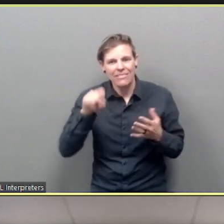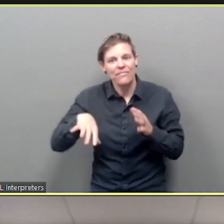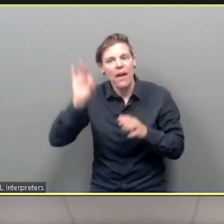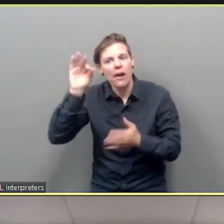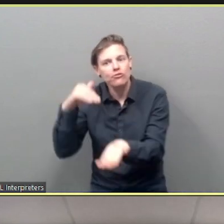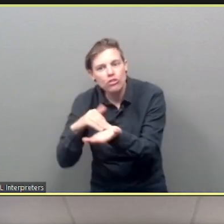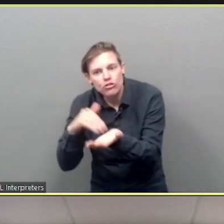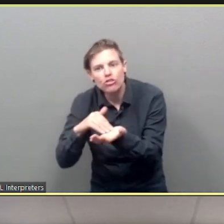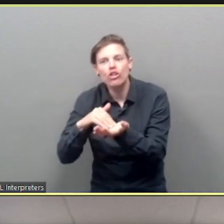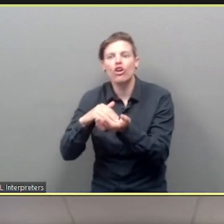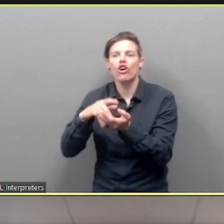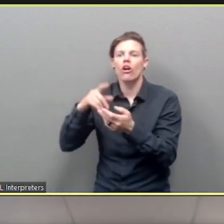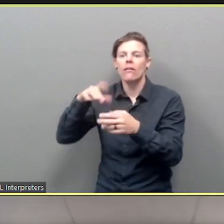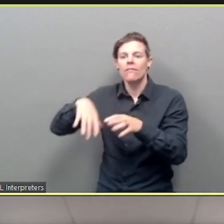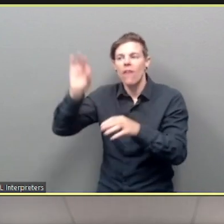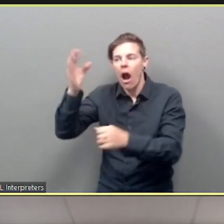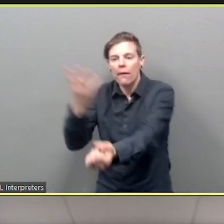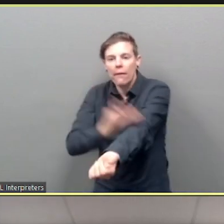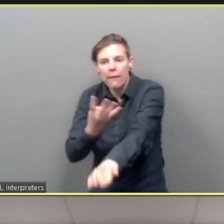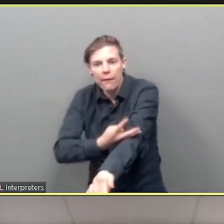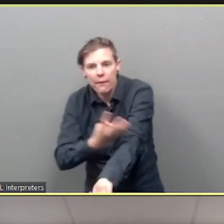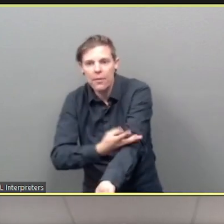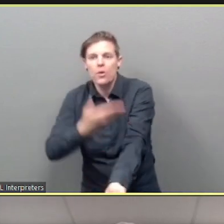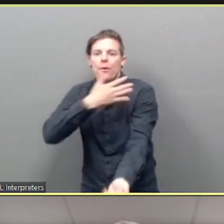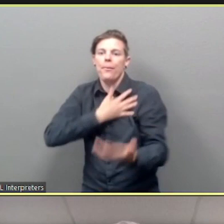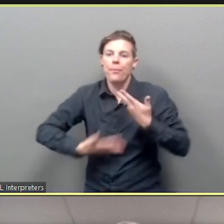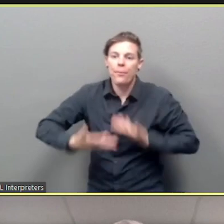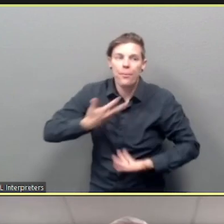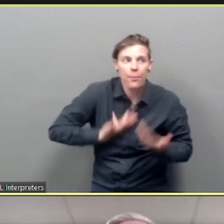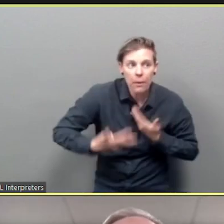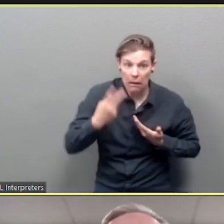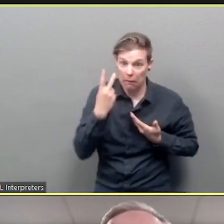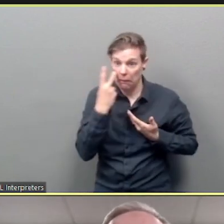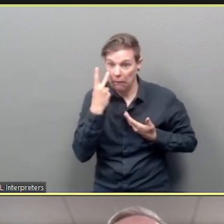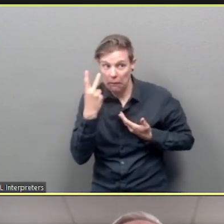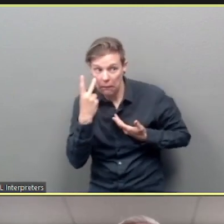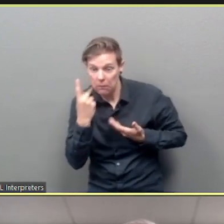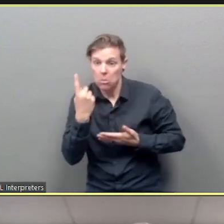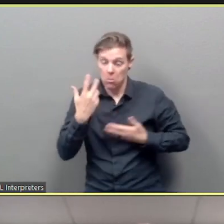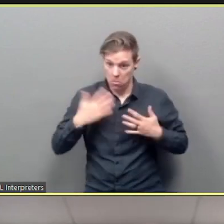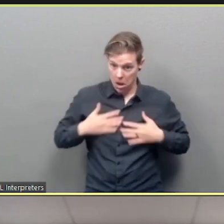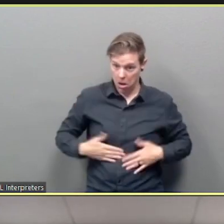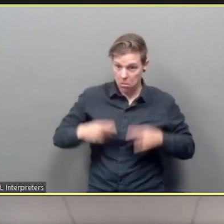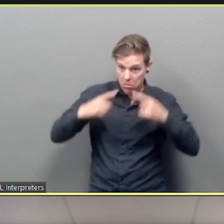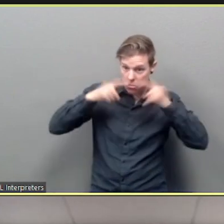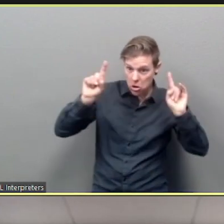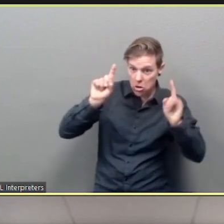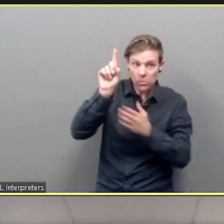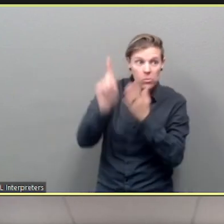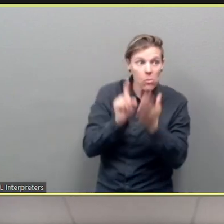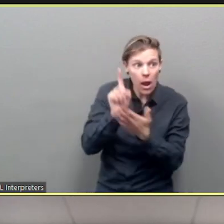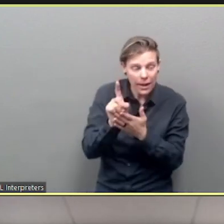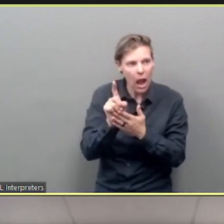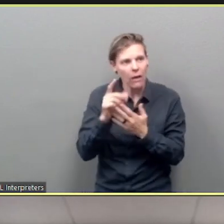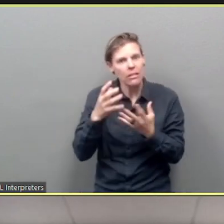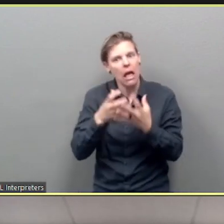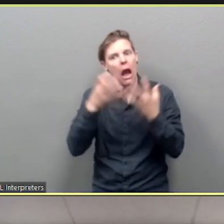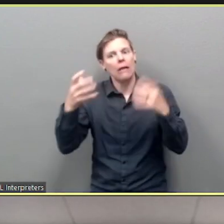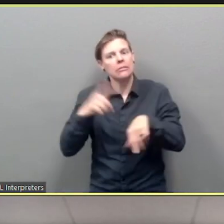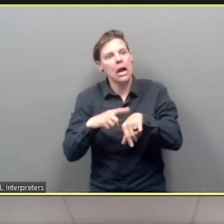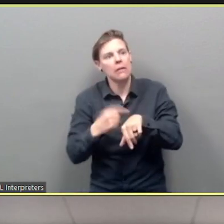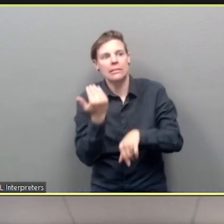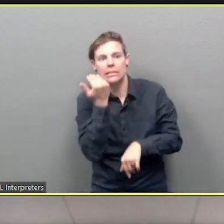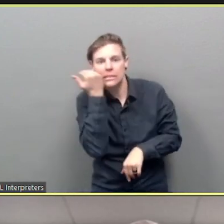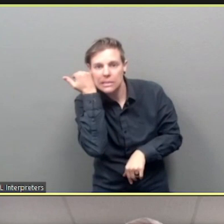supervised for another hour, a pretty time and resource intensive. The move to oral drugs